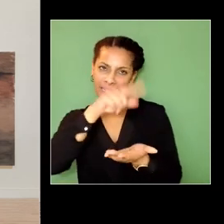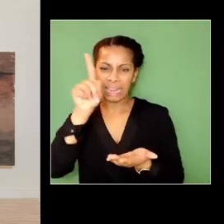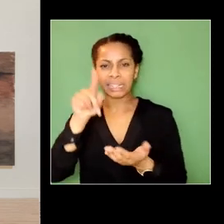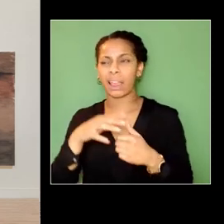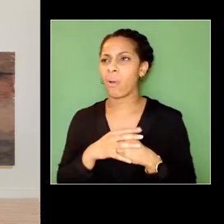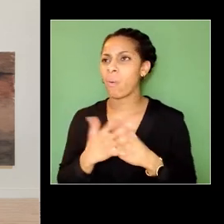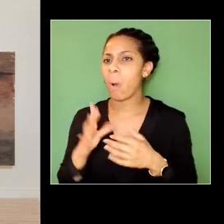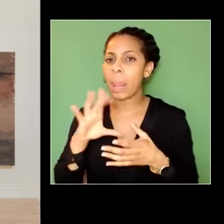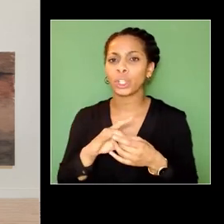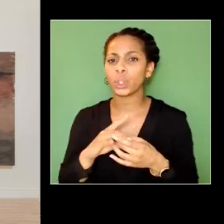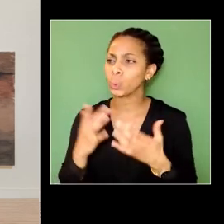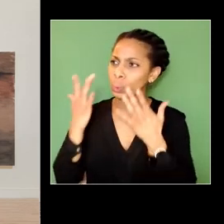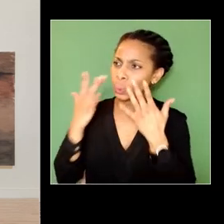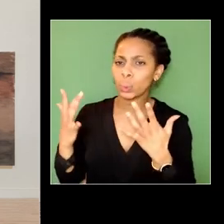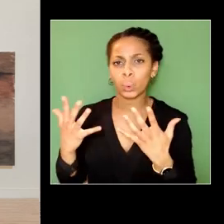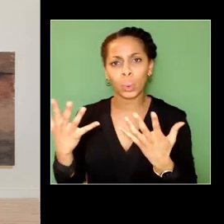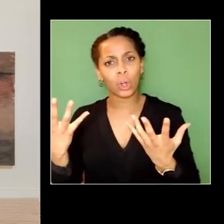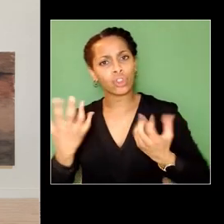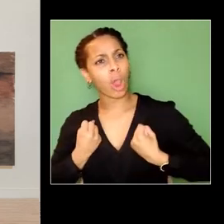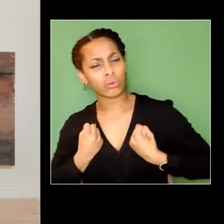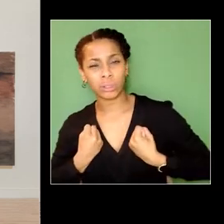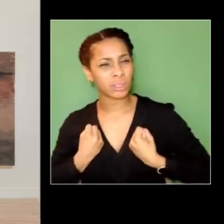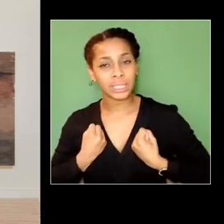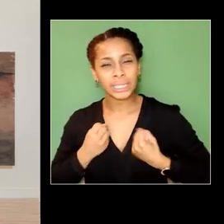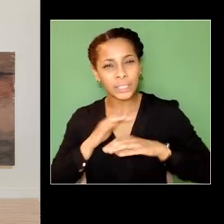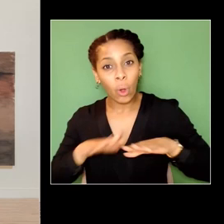Yeah. Mm-hmm.